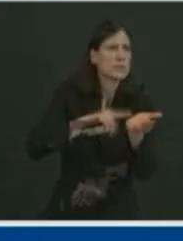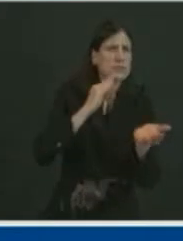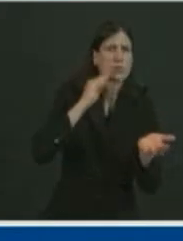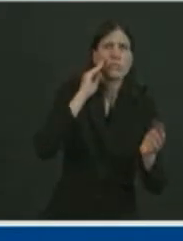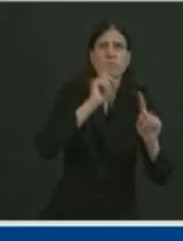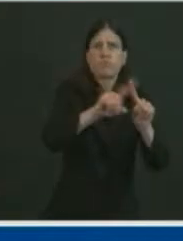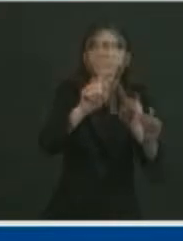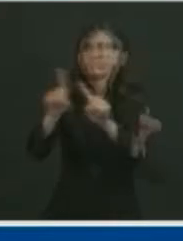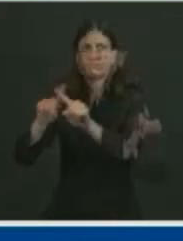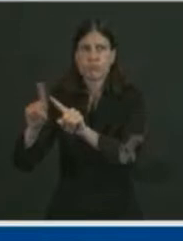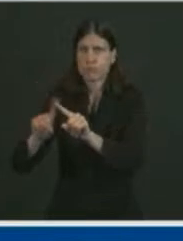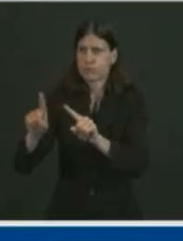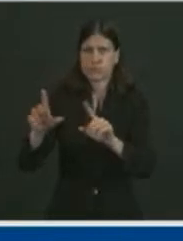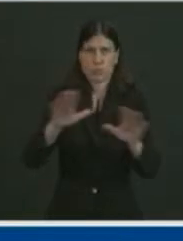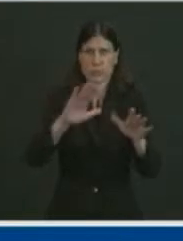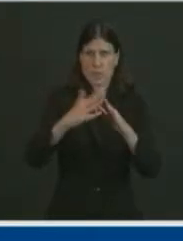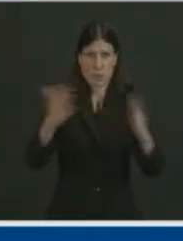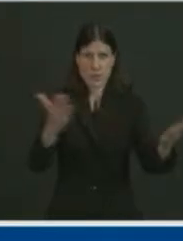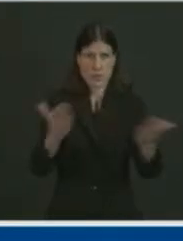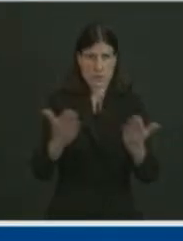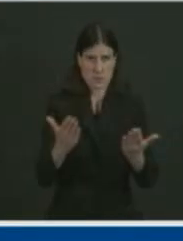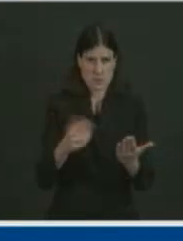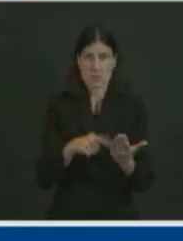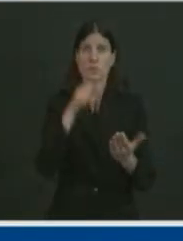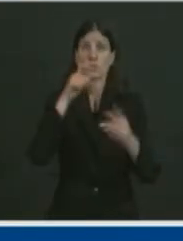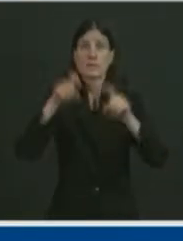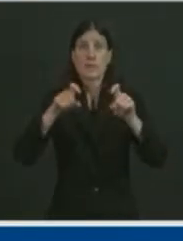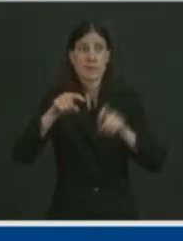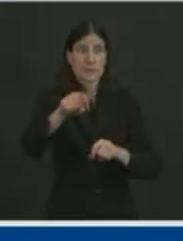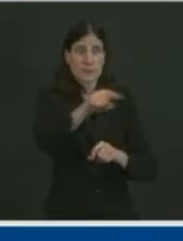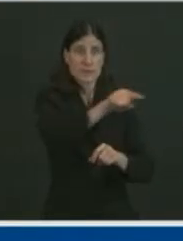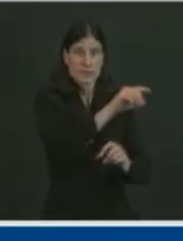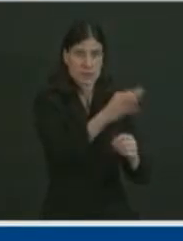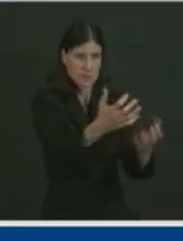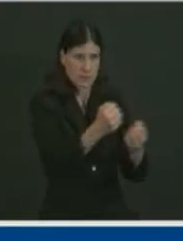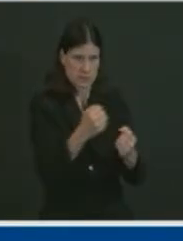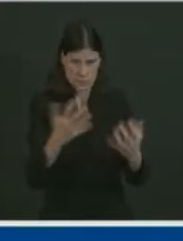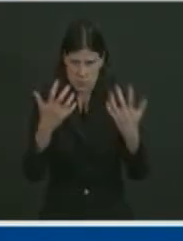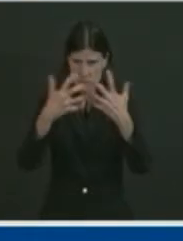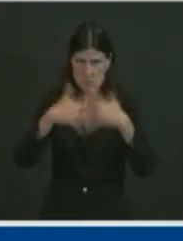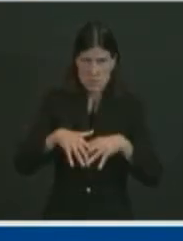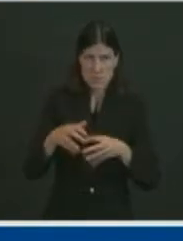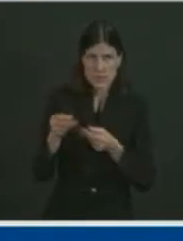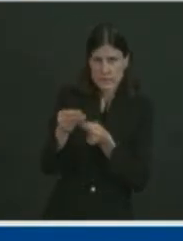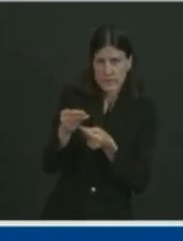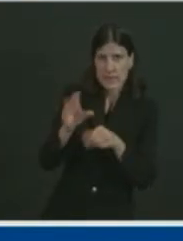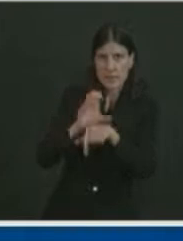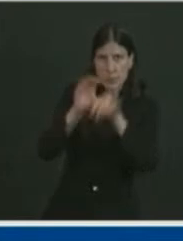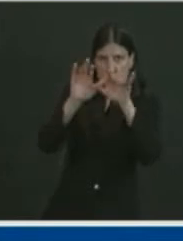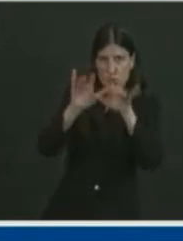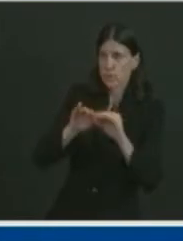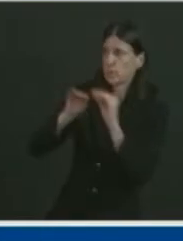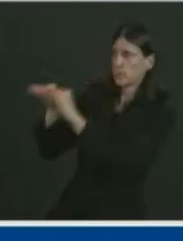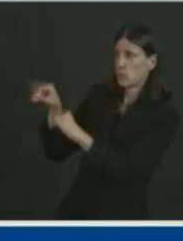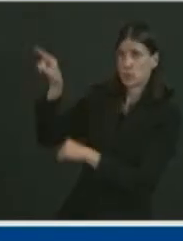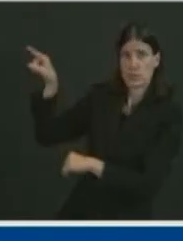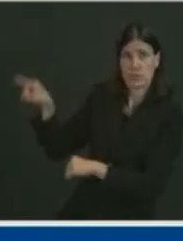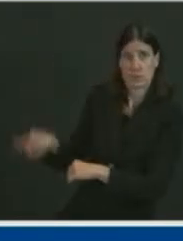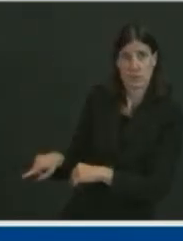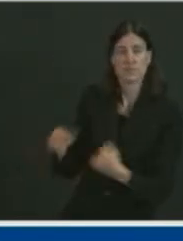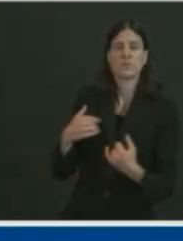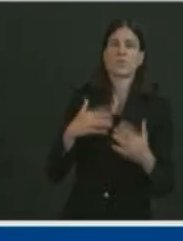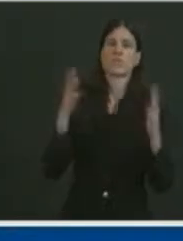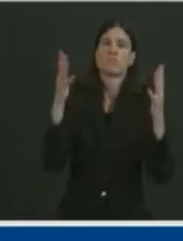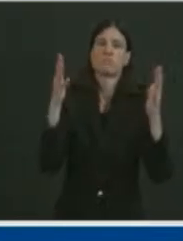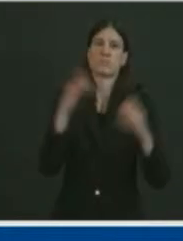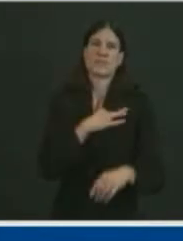and towns, every testing site all around the state. And it's a great credit to the folks who are working hard to make this happen. So I want to